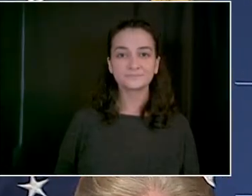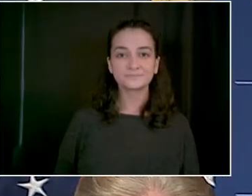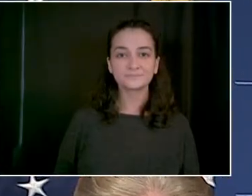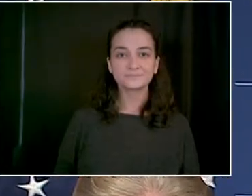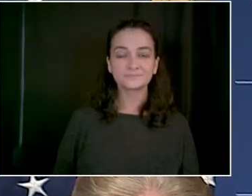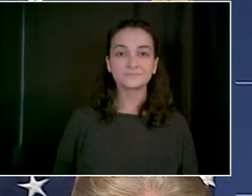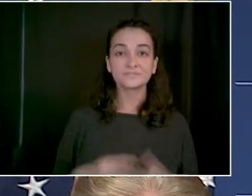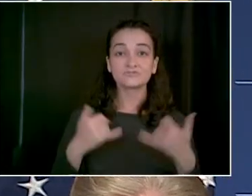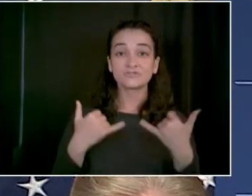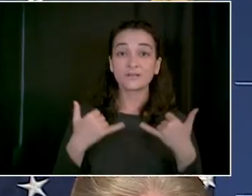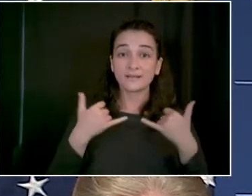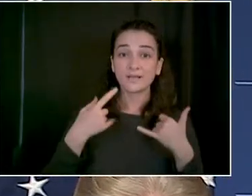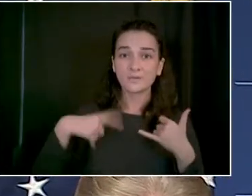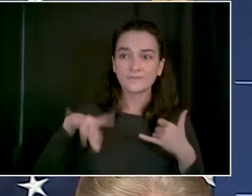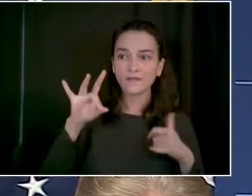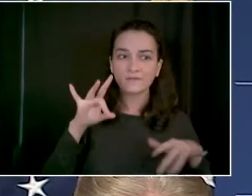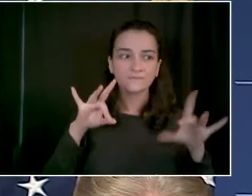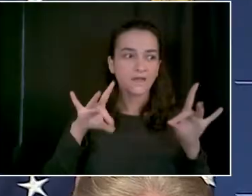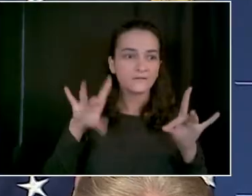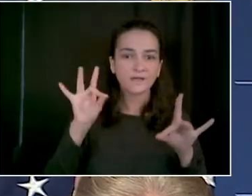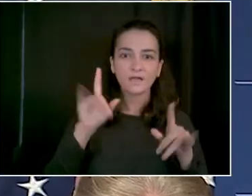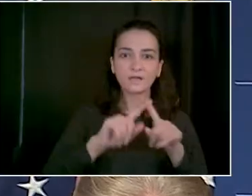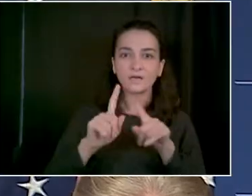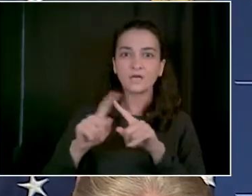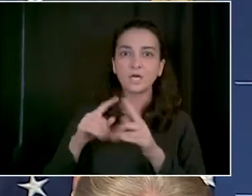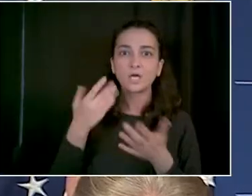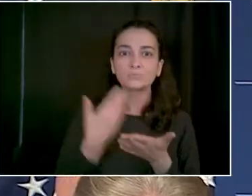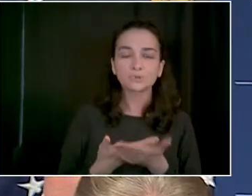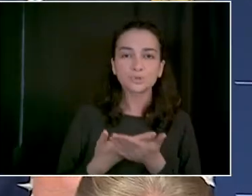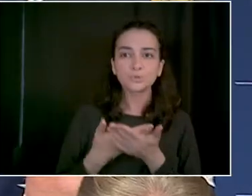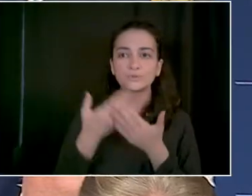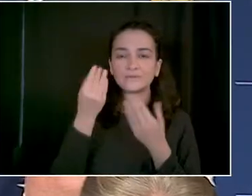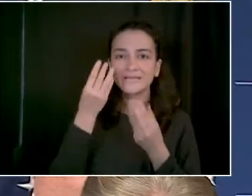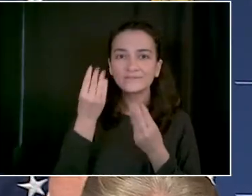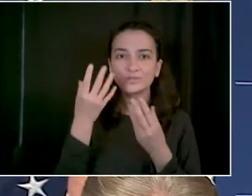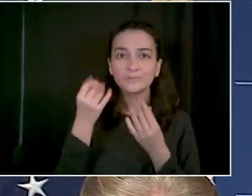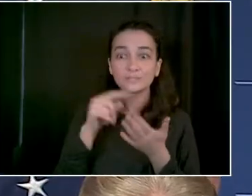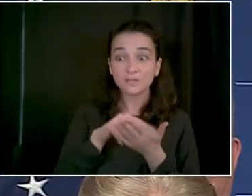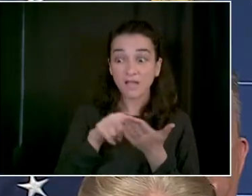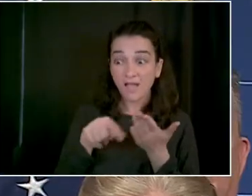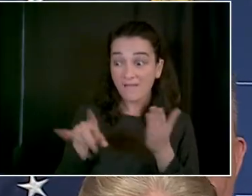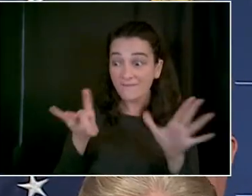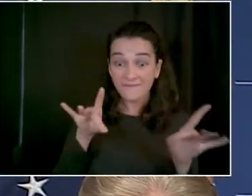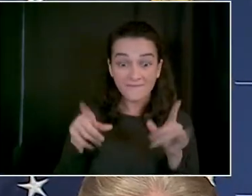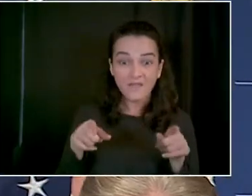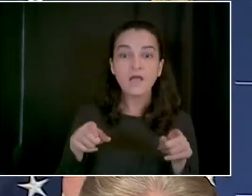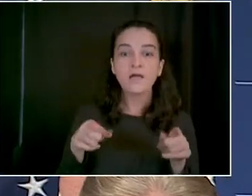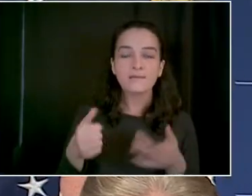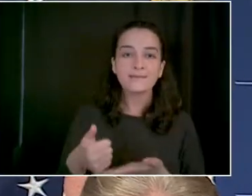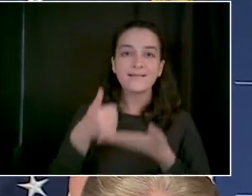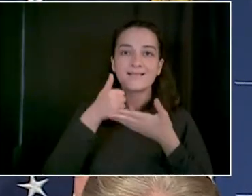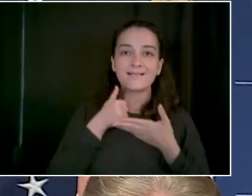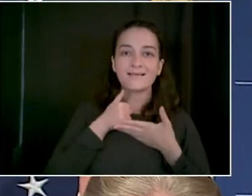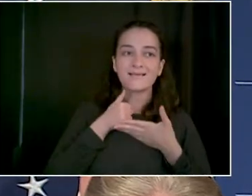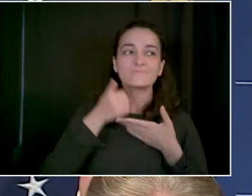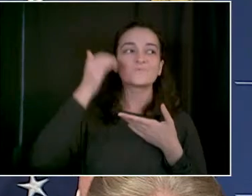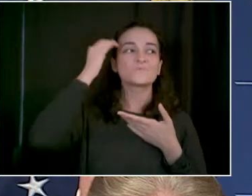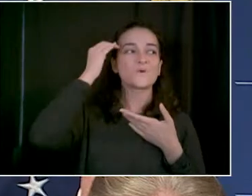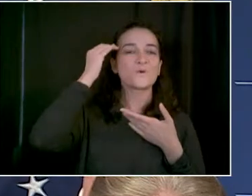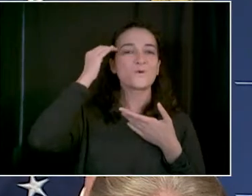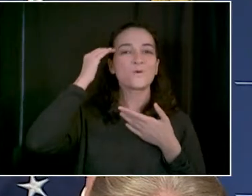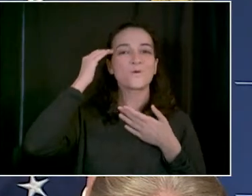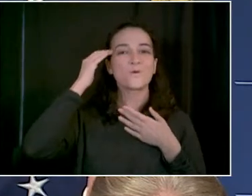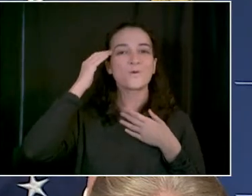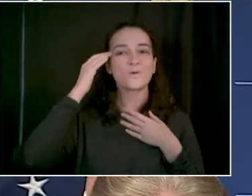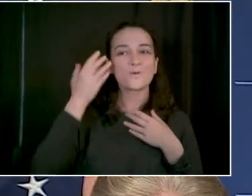of the person having the information that they need. So these items that are eroding the actions of law